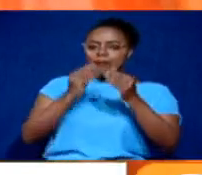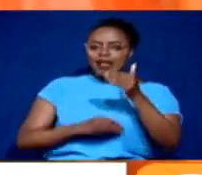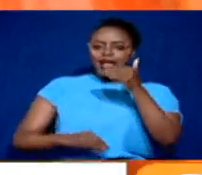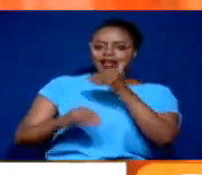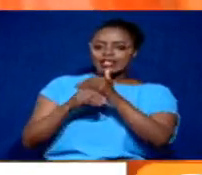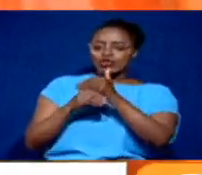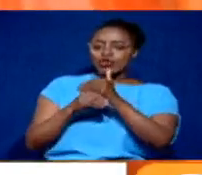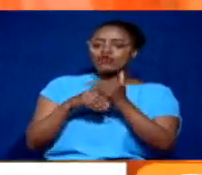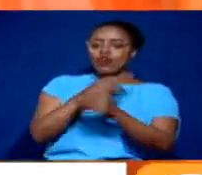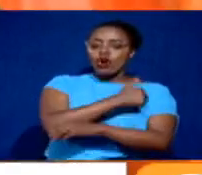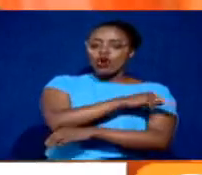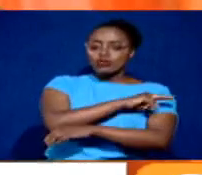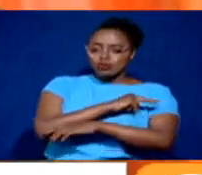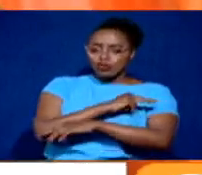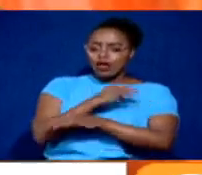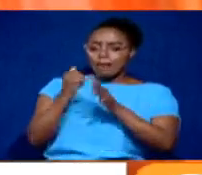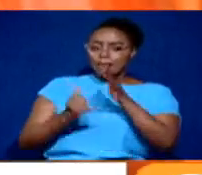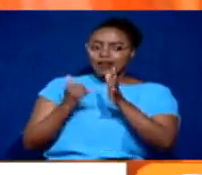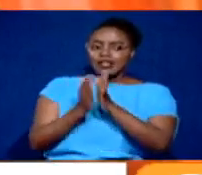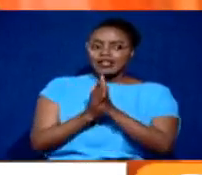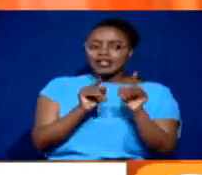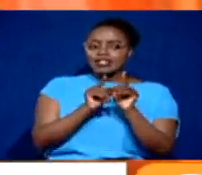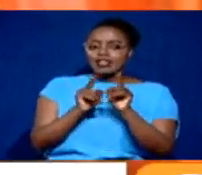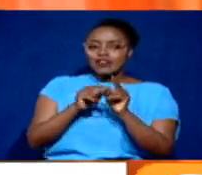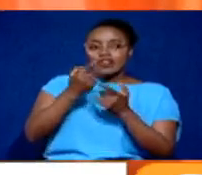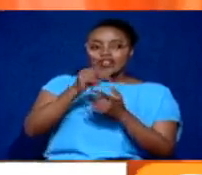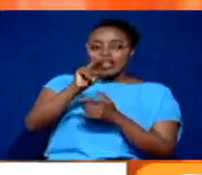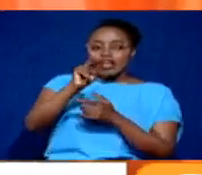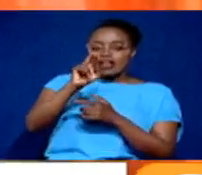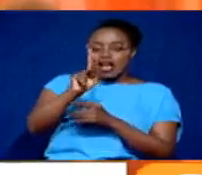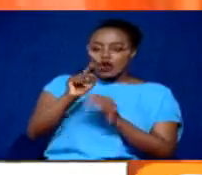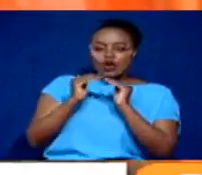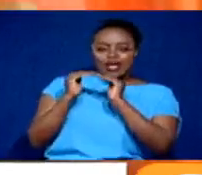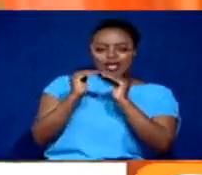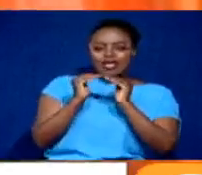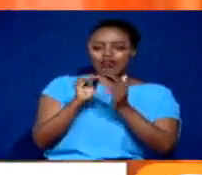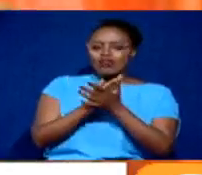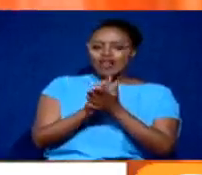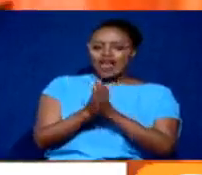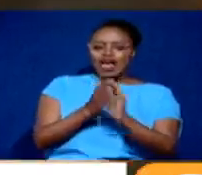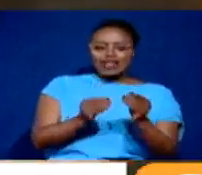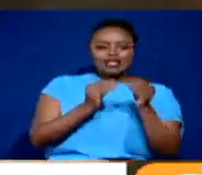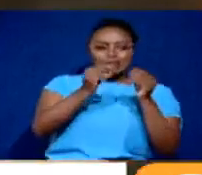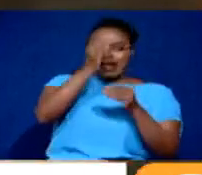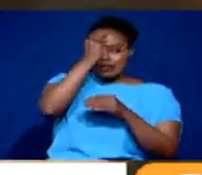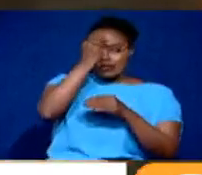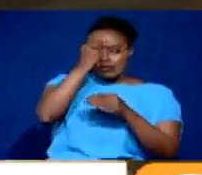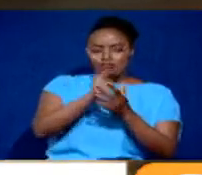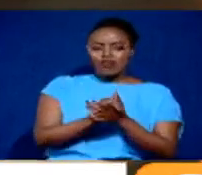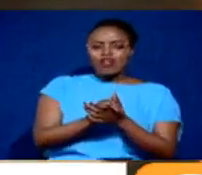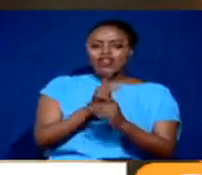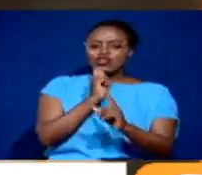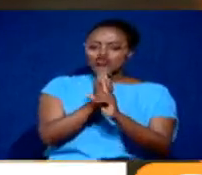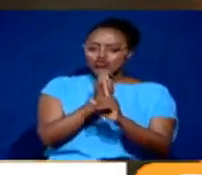additional hospital in Marsabit and bill Narok equally for nothing supplied to Narok? Equipments were